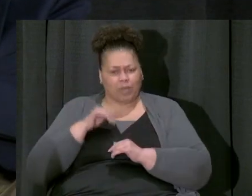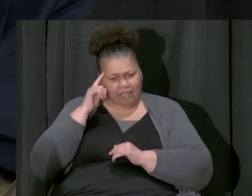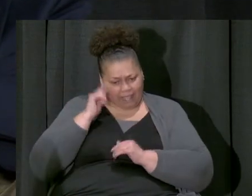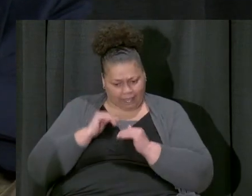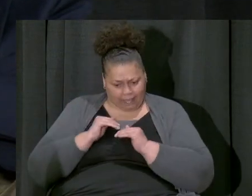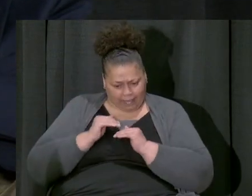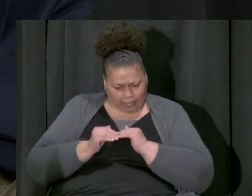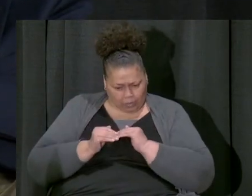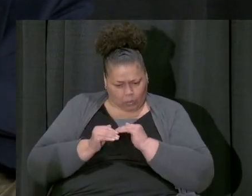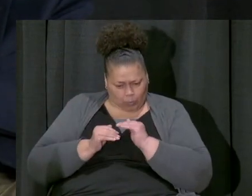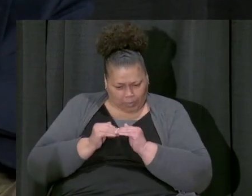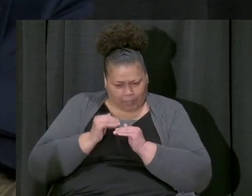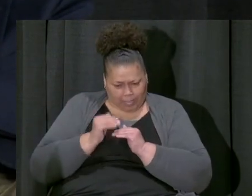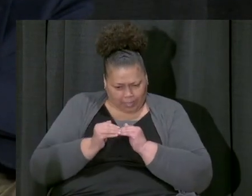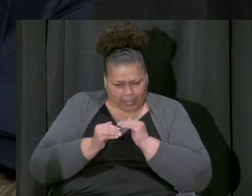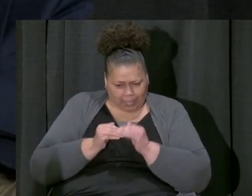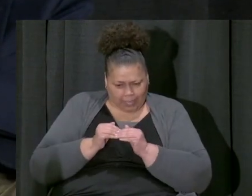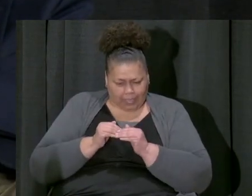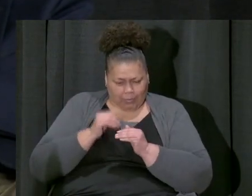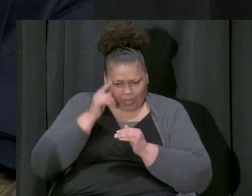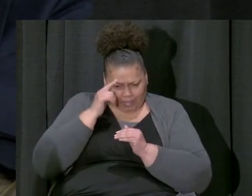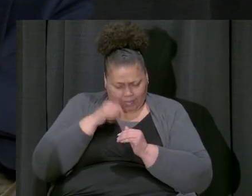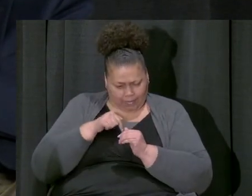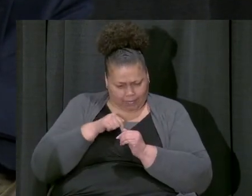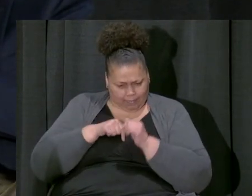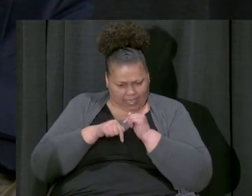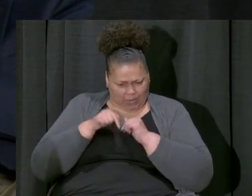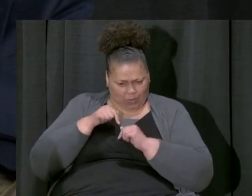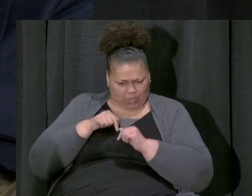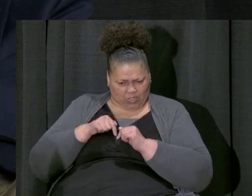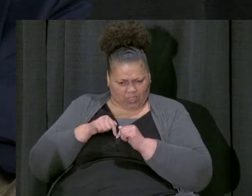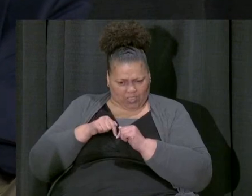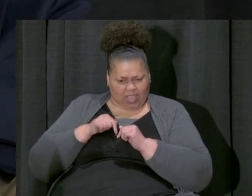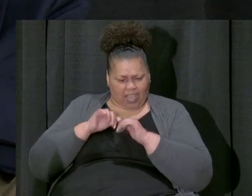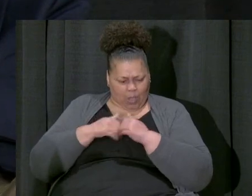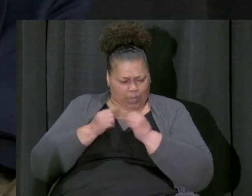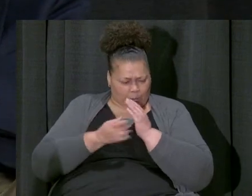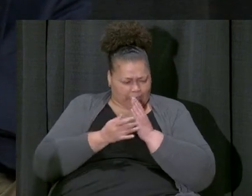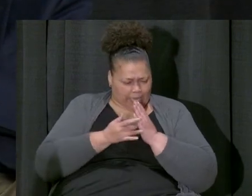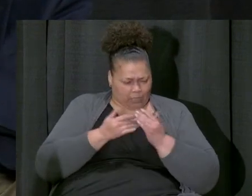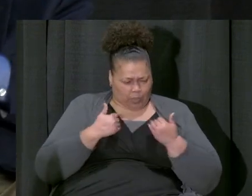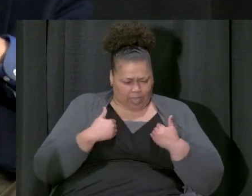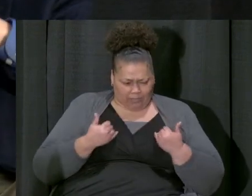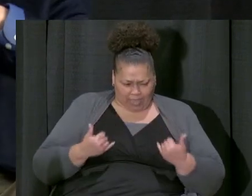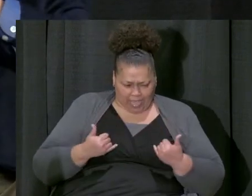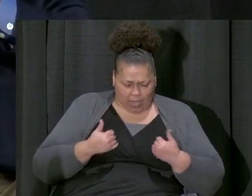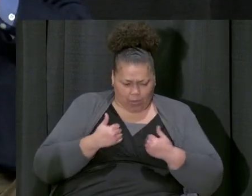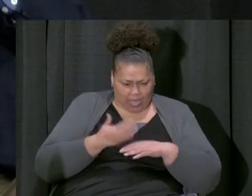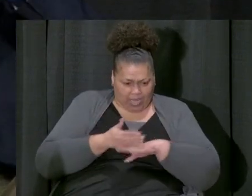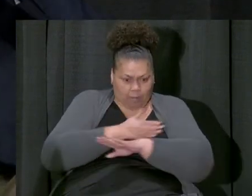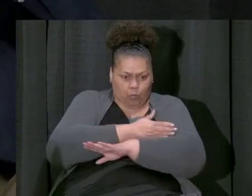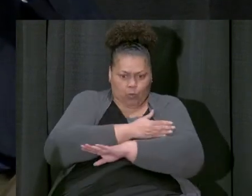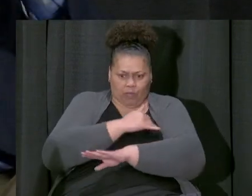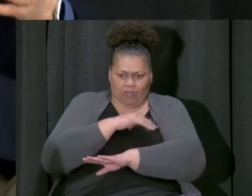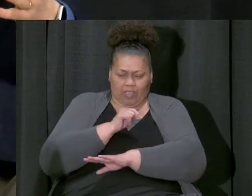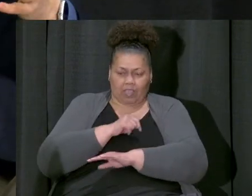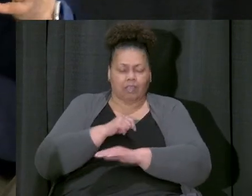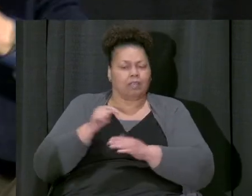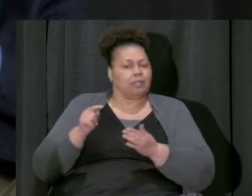we always thinking backwards. How do we take the technology we have now and make it better? Sometimes we need to